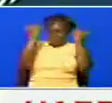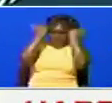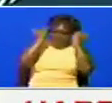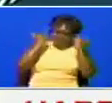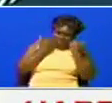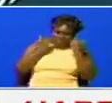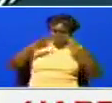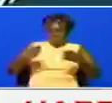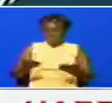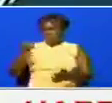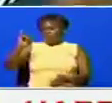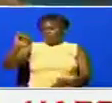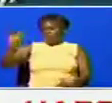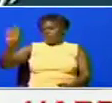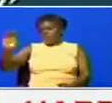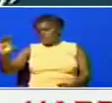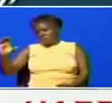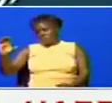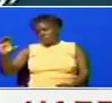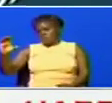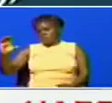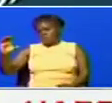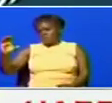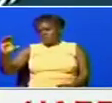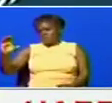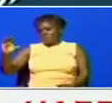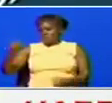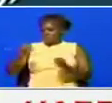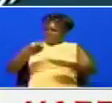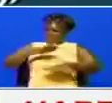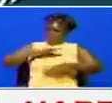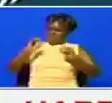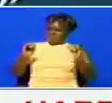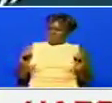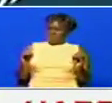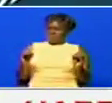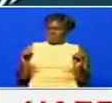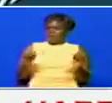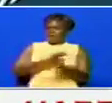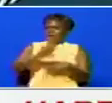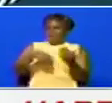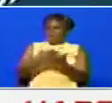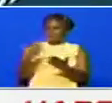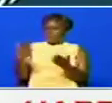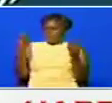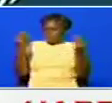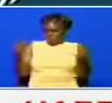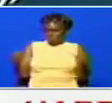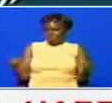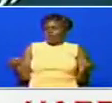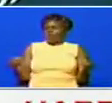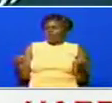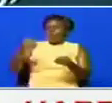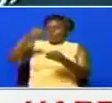IEBC first, and maybe court, if there is dissatisfaction so everything is dealt with